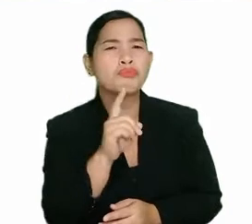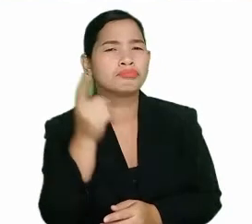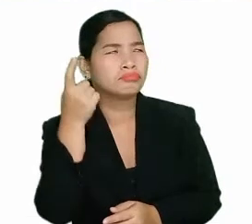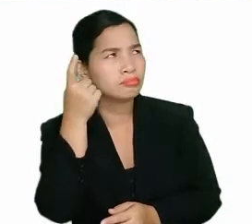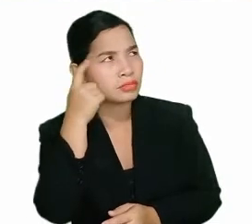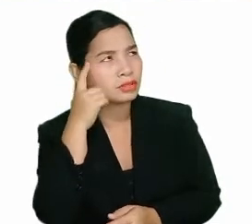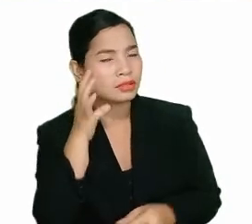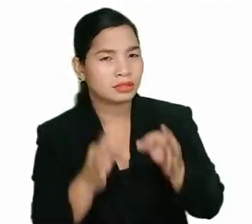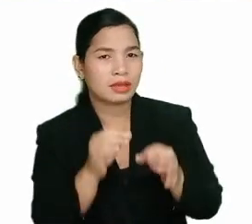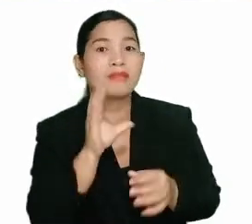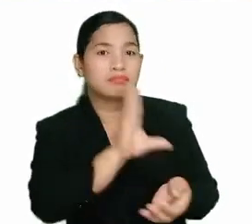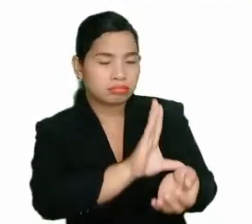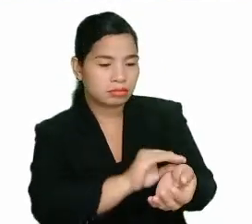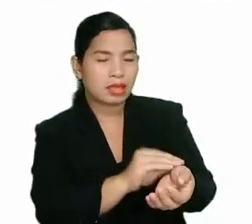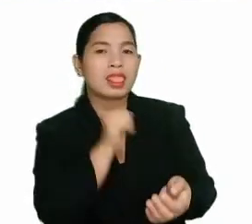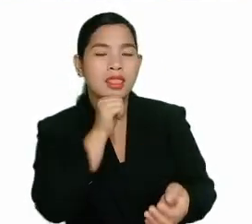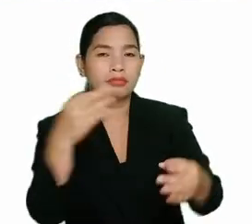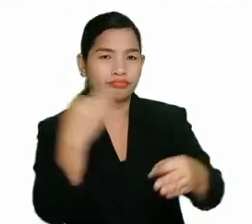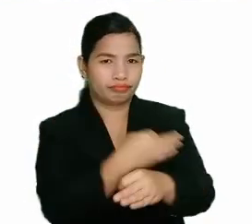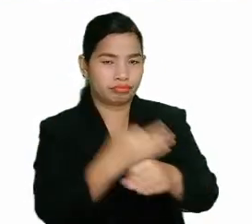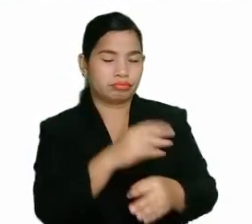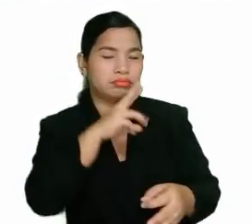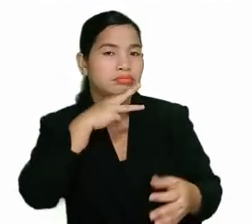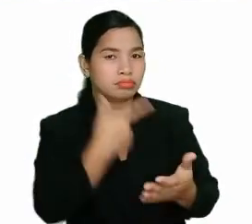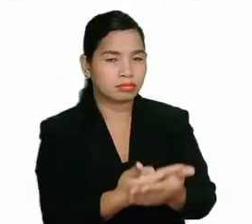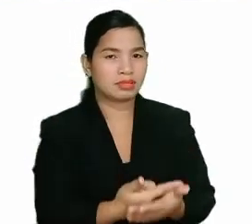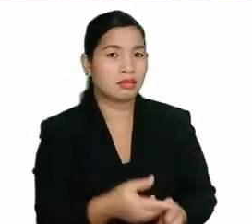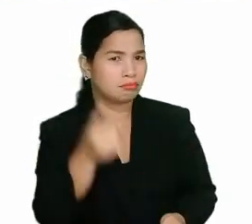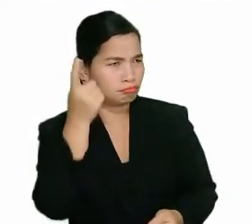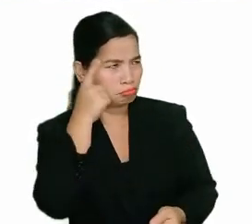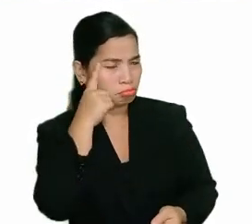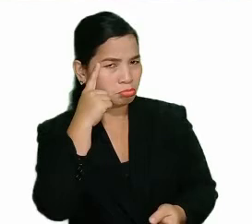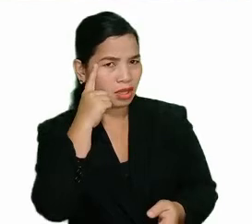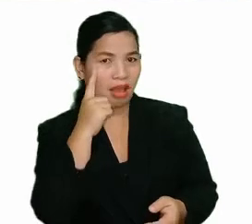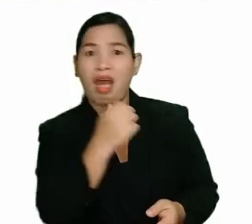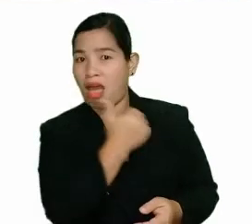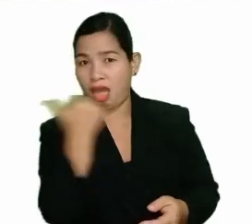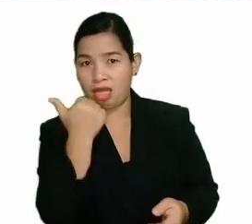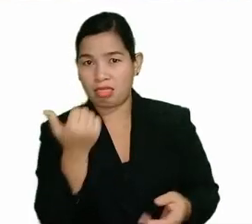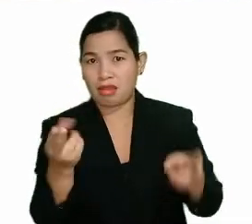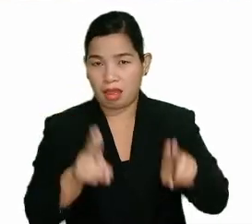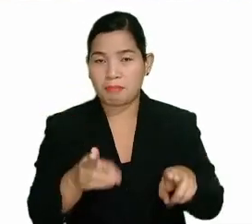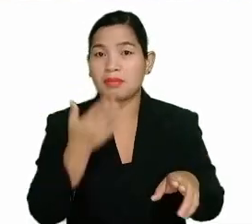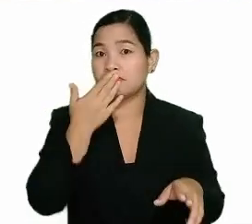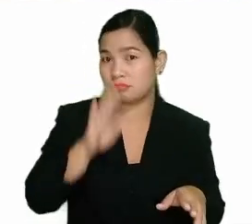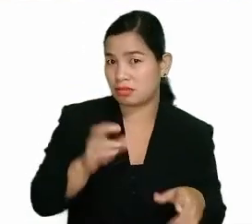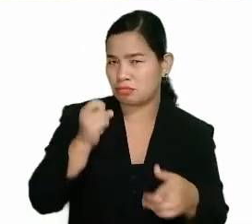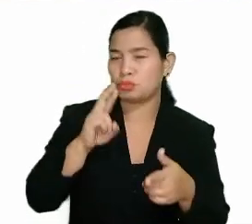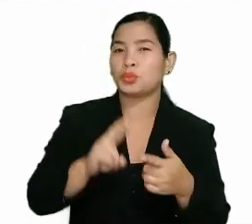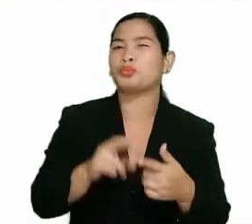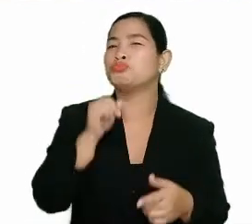not functioning well? Do you think it would affect the entire organism or not?